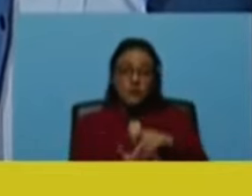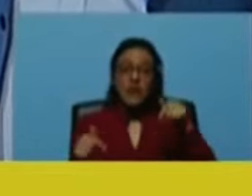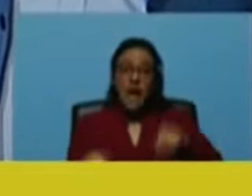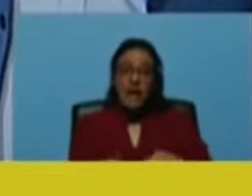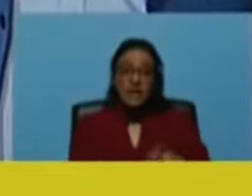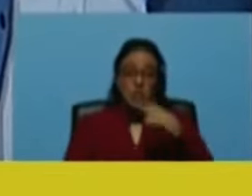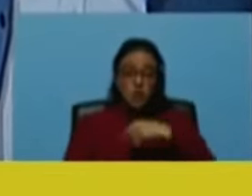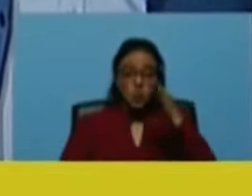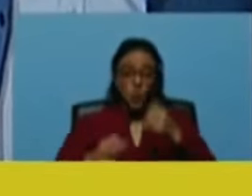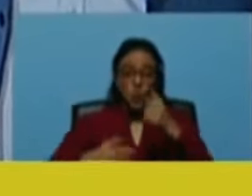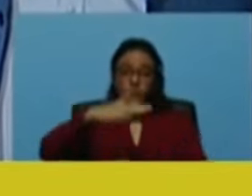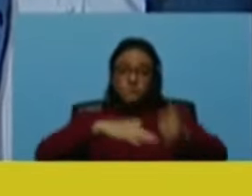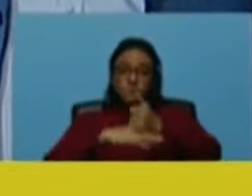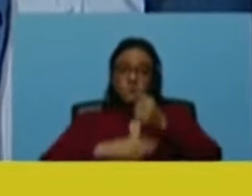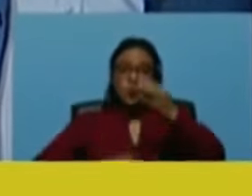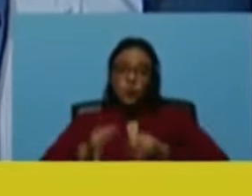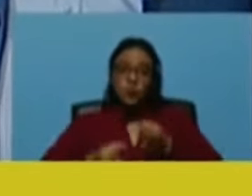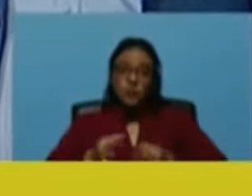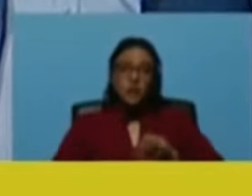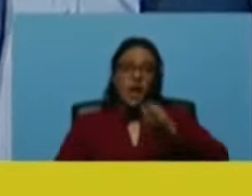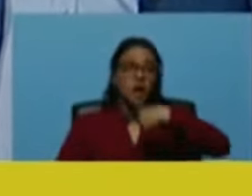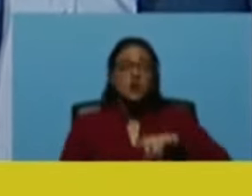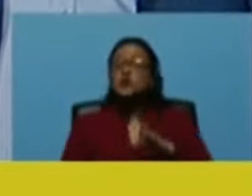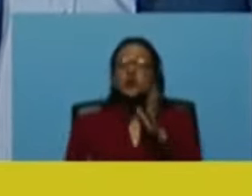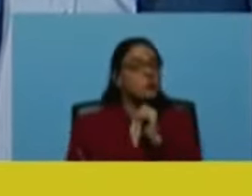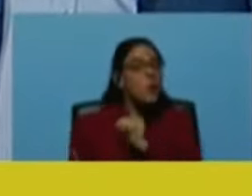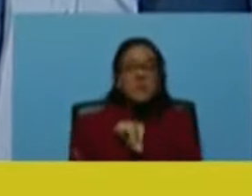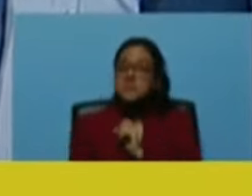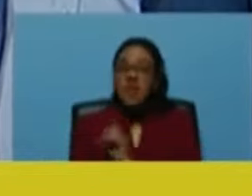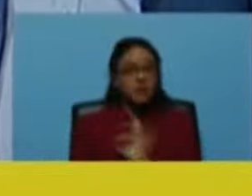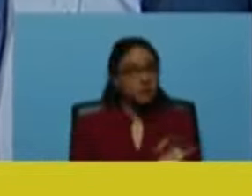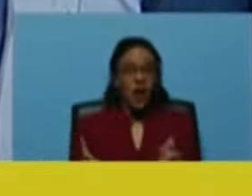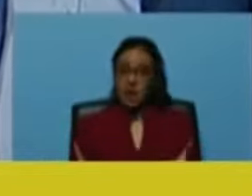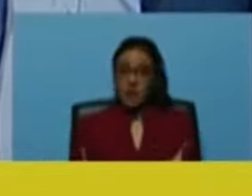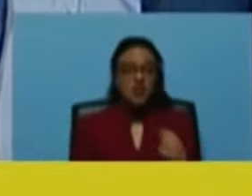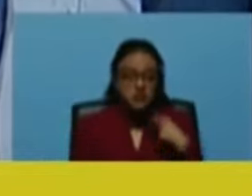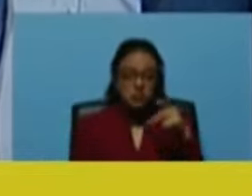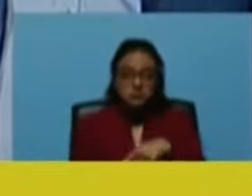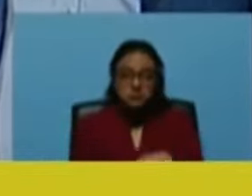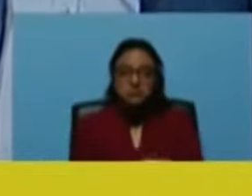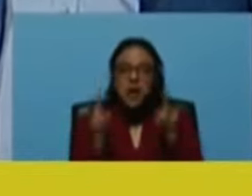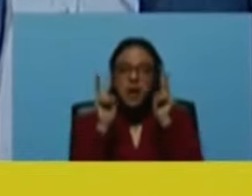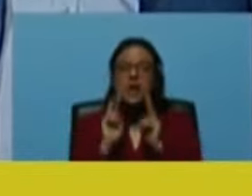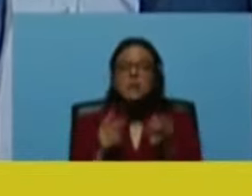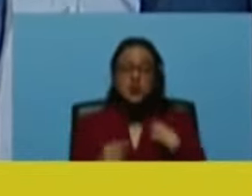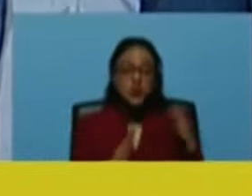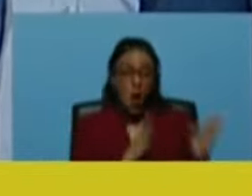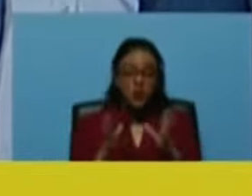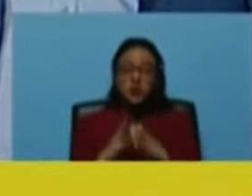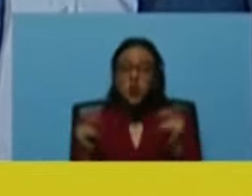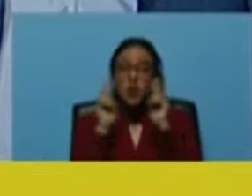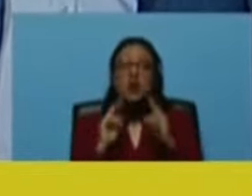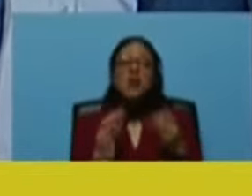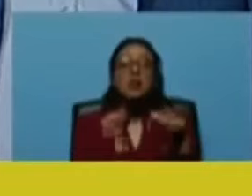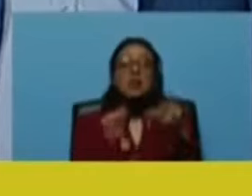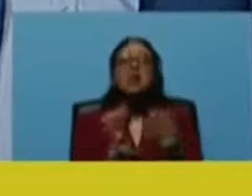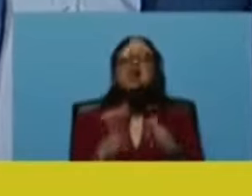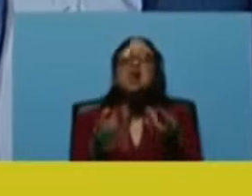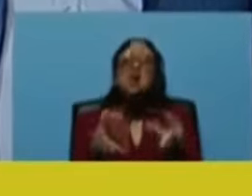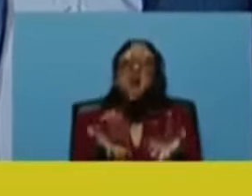strengthened. And here, coming to the Supreme of Court of Justice, the one who doesn't